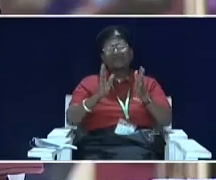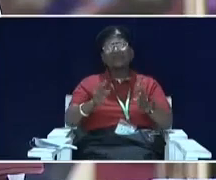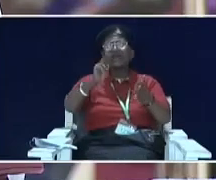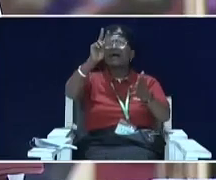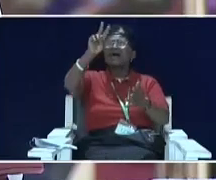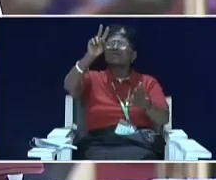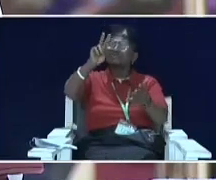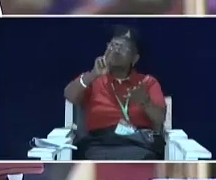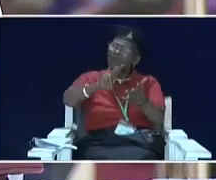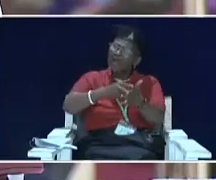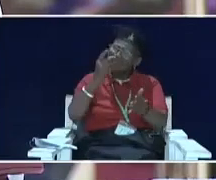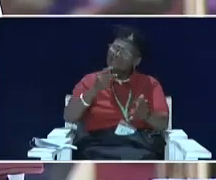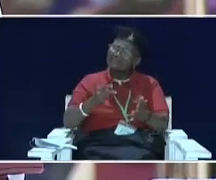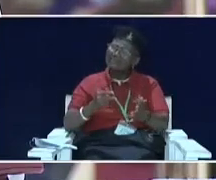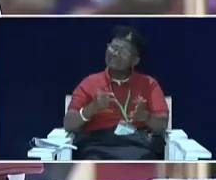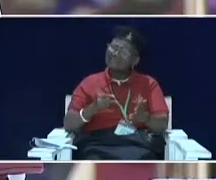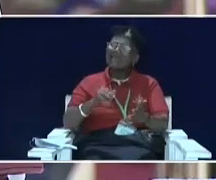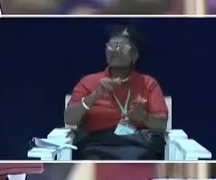that must be God.